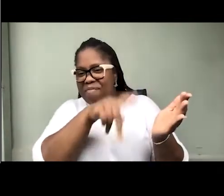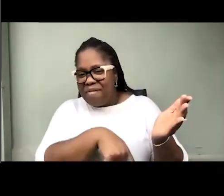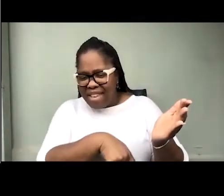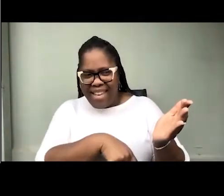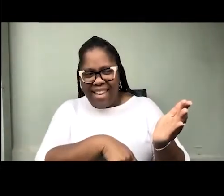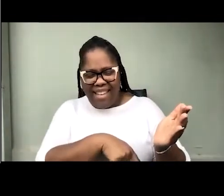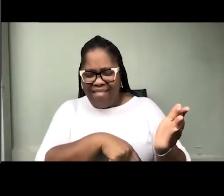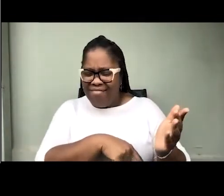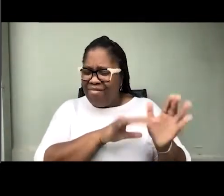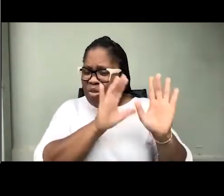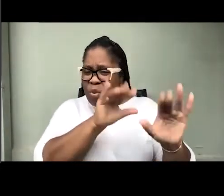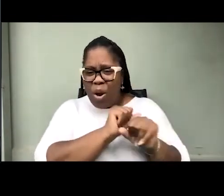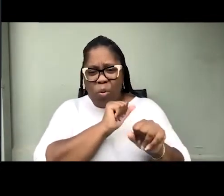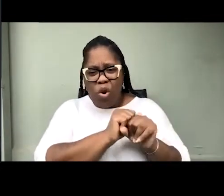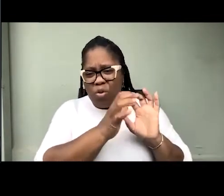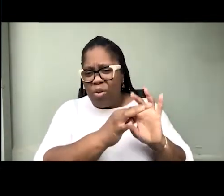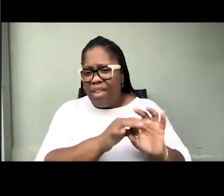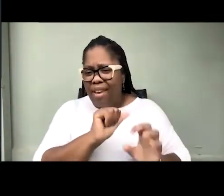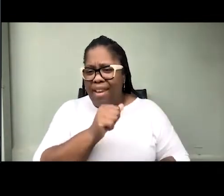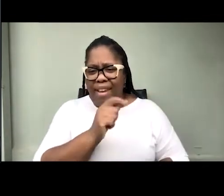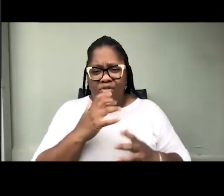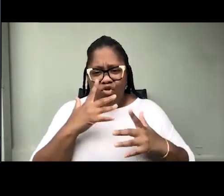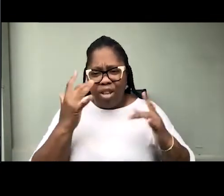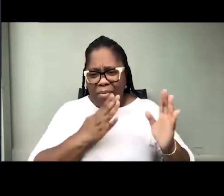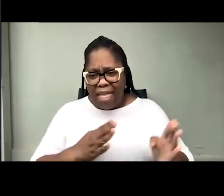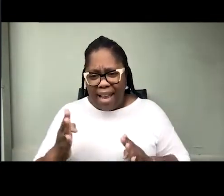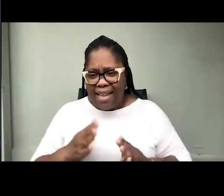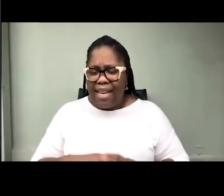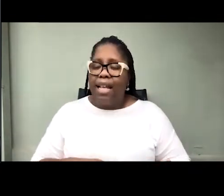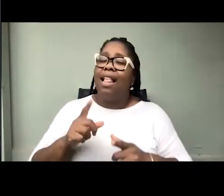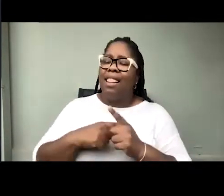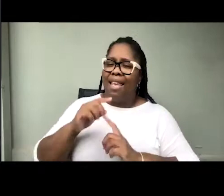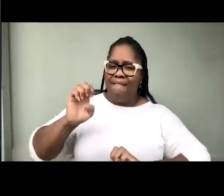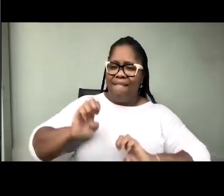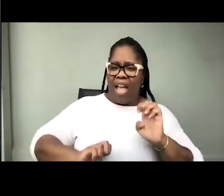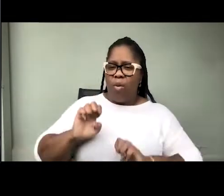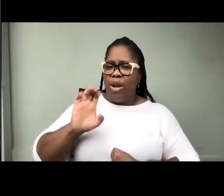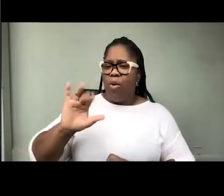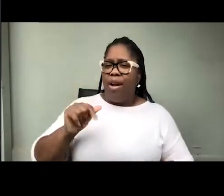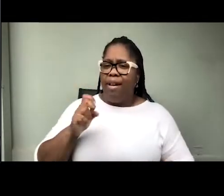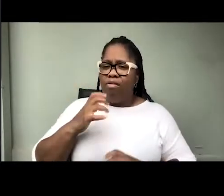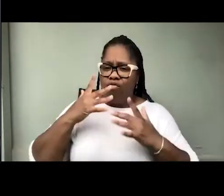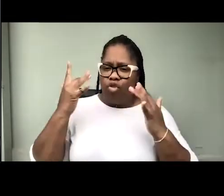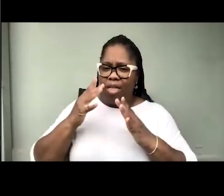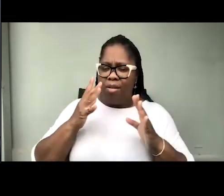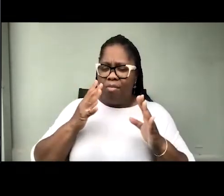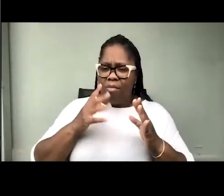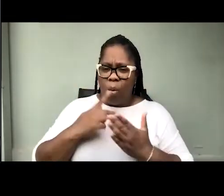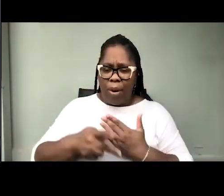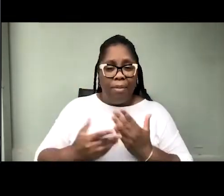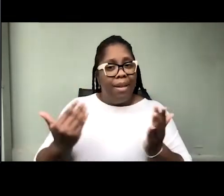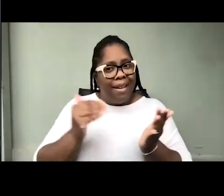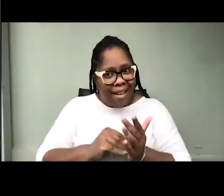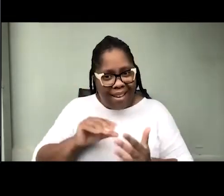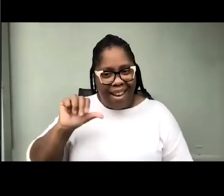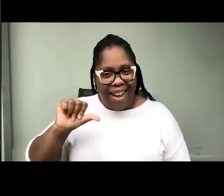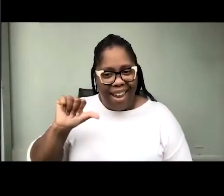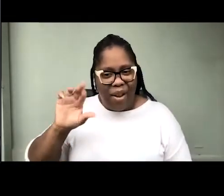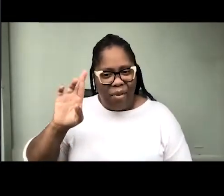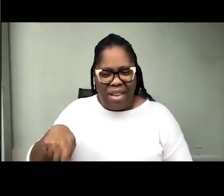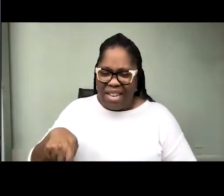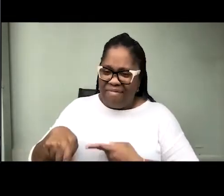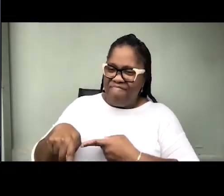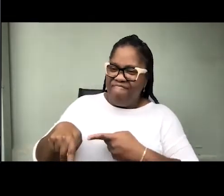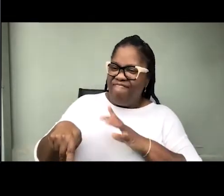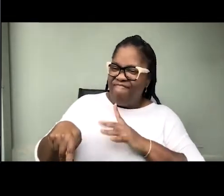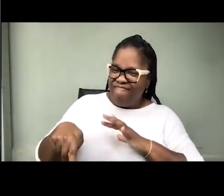around age-friendly planning. And then evaluating your age-friendly program. AARP, again, has a great resource. There are a